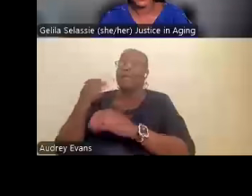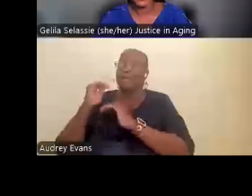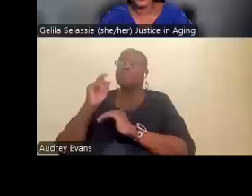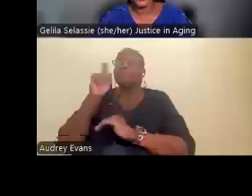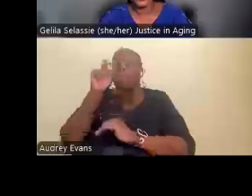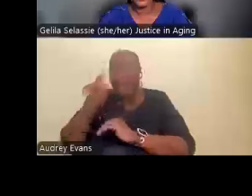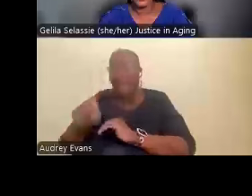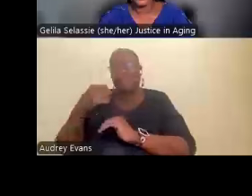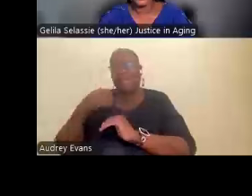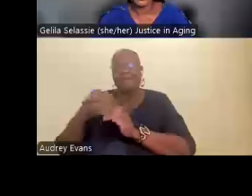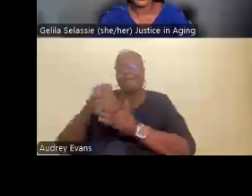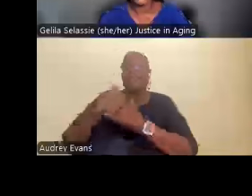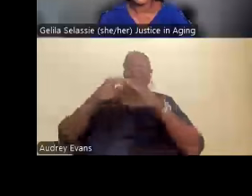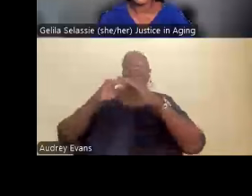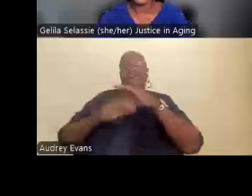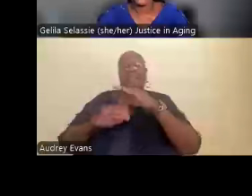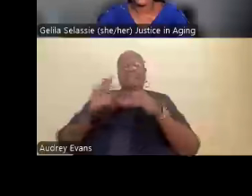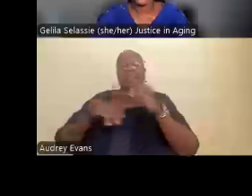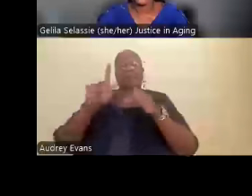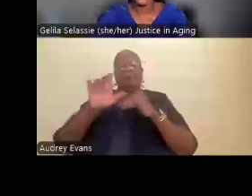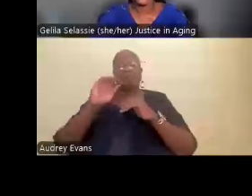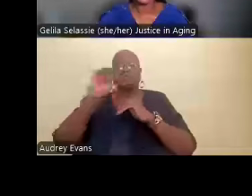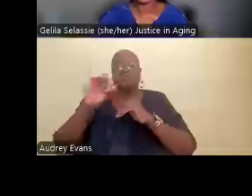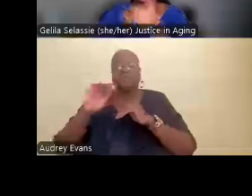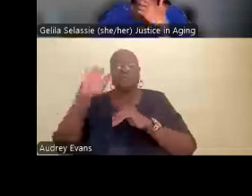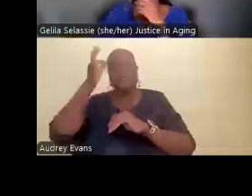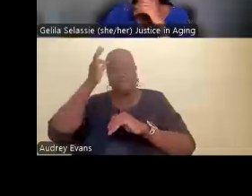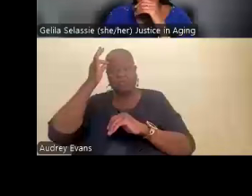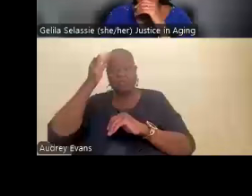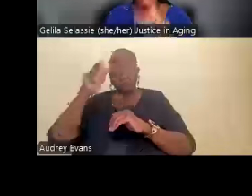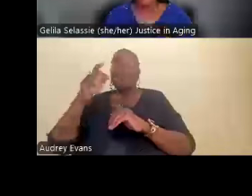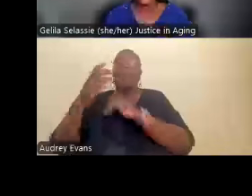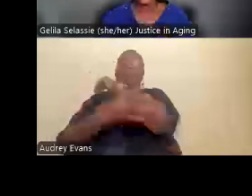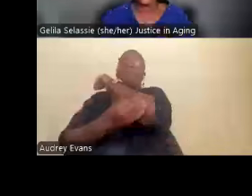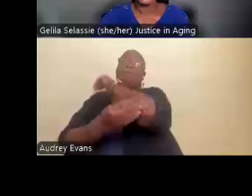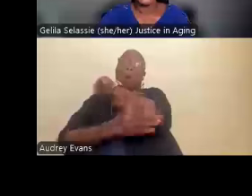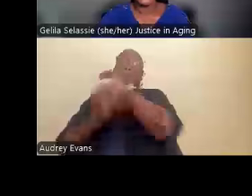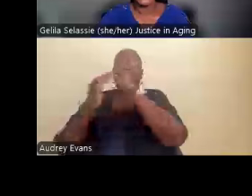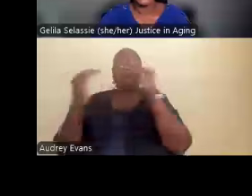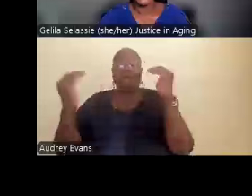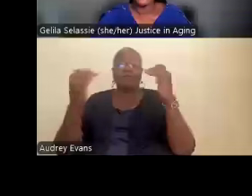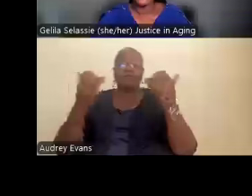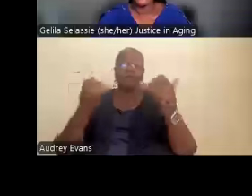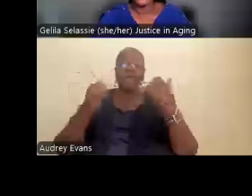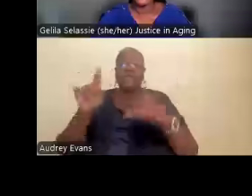have income less than 100% of the federal poverty level, which today is about